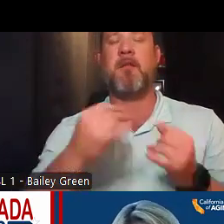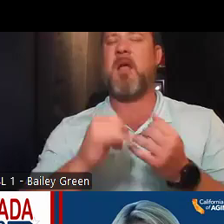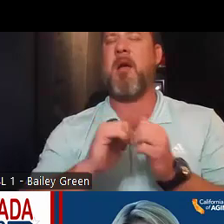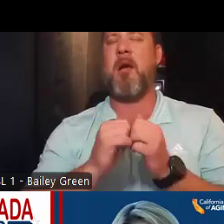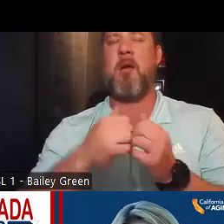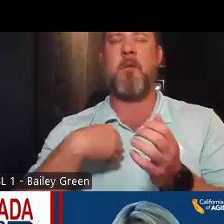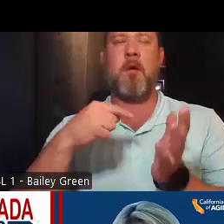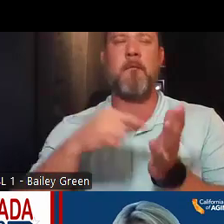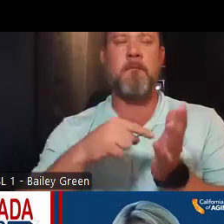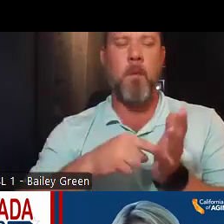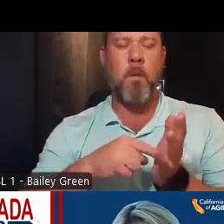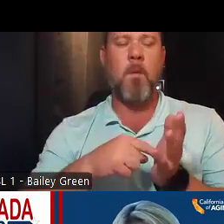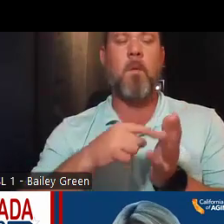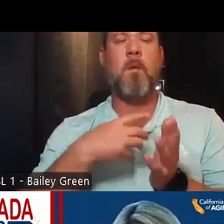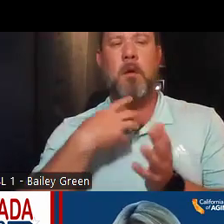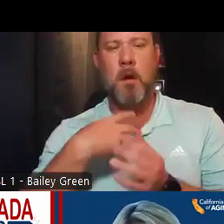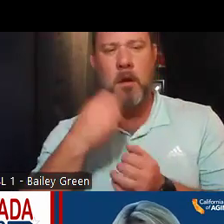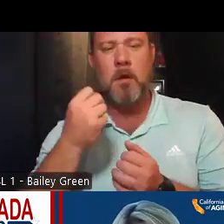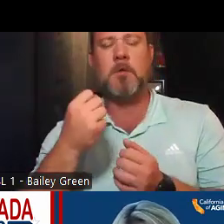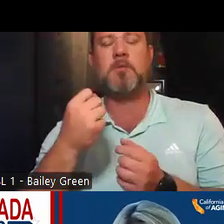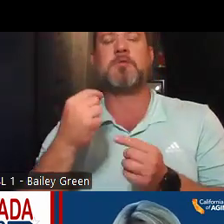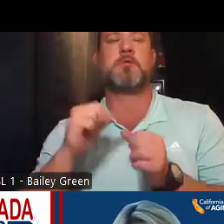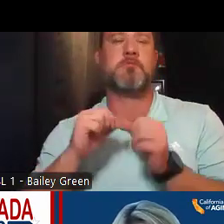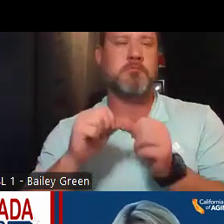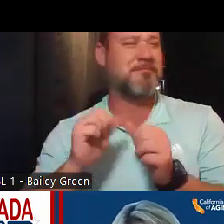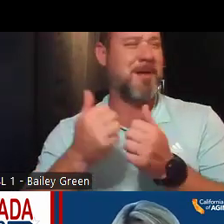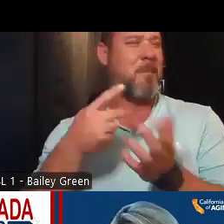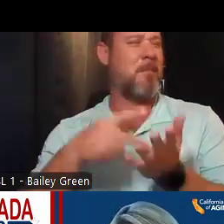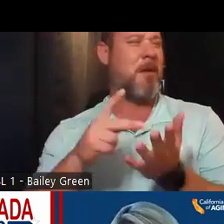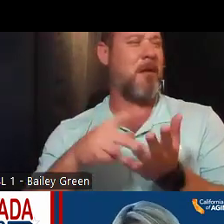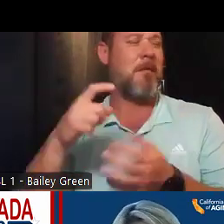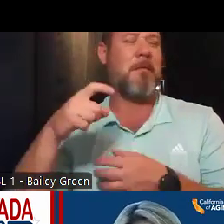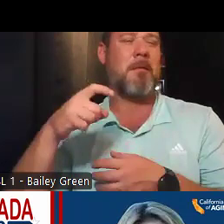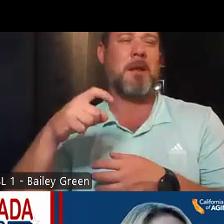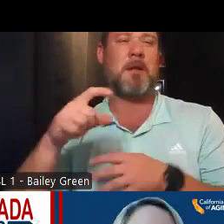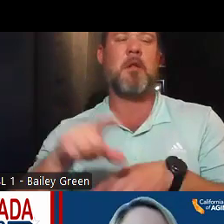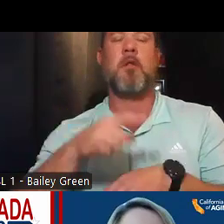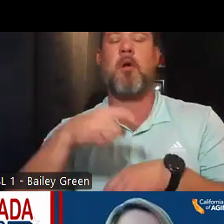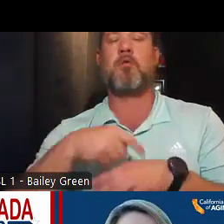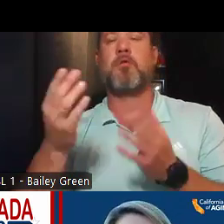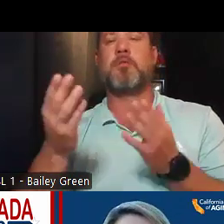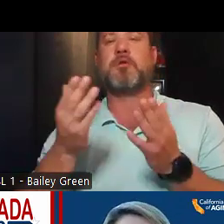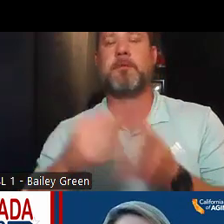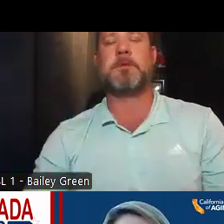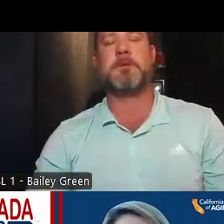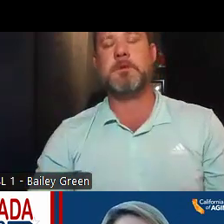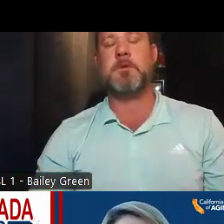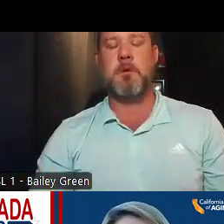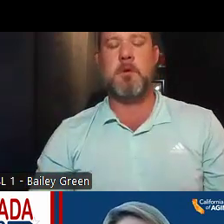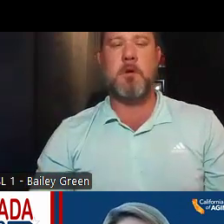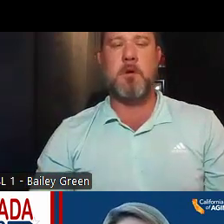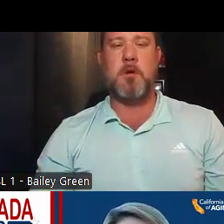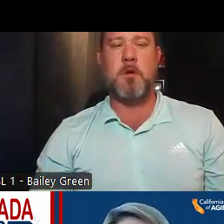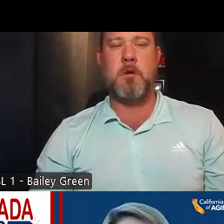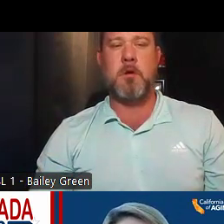the aging as we age and how we pay for what we need, including our long-term services and supports. Next slide, please.